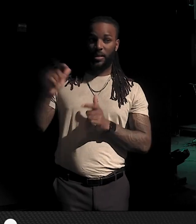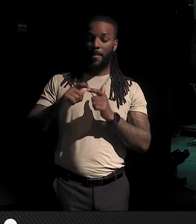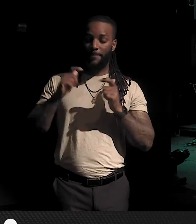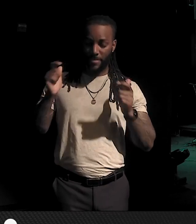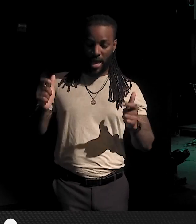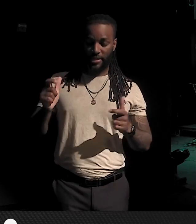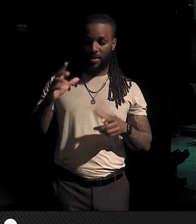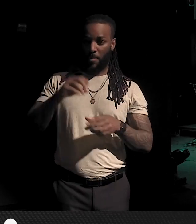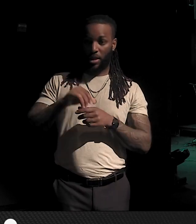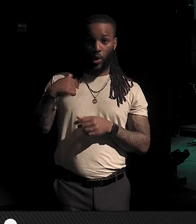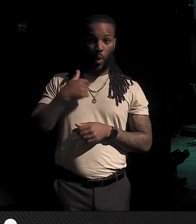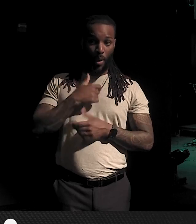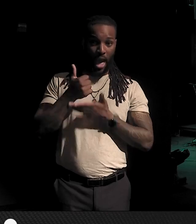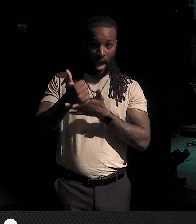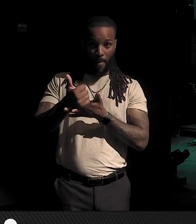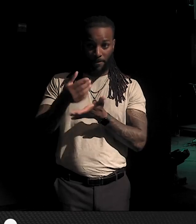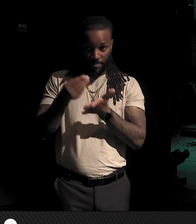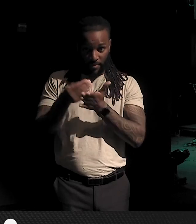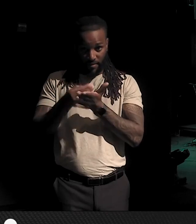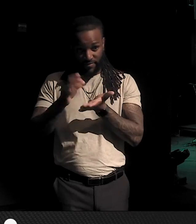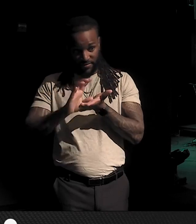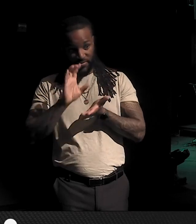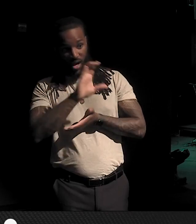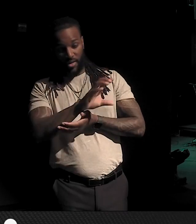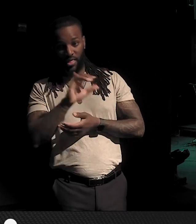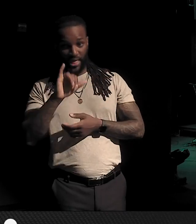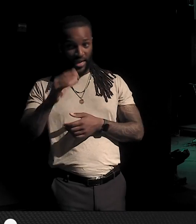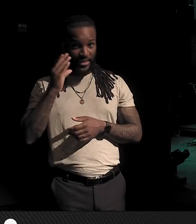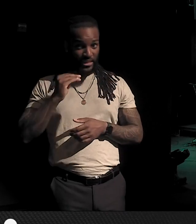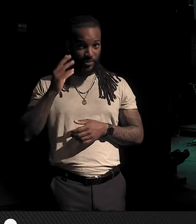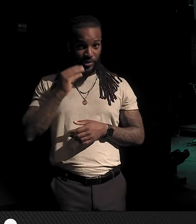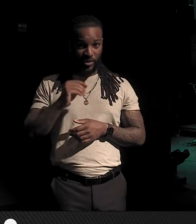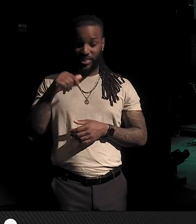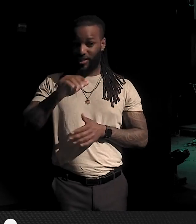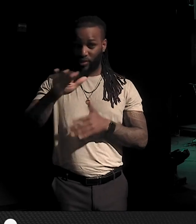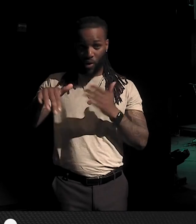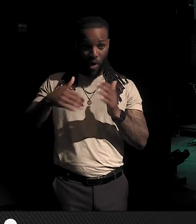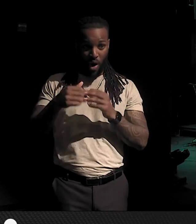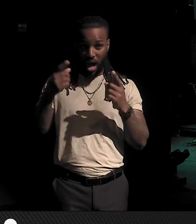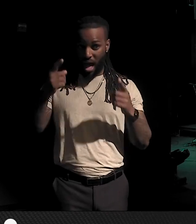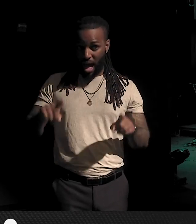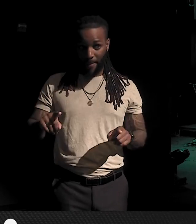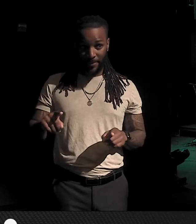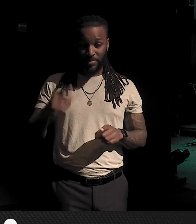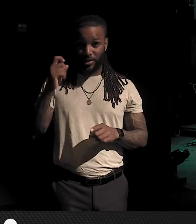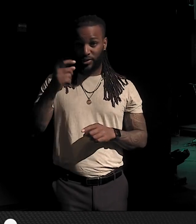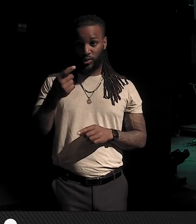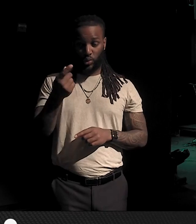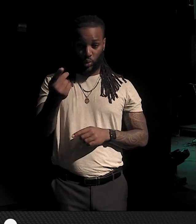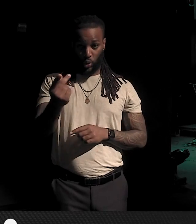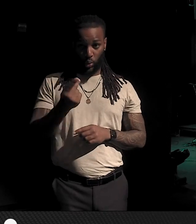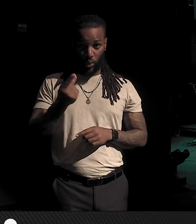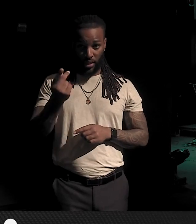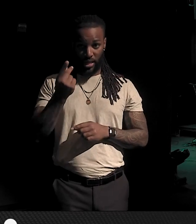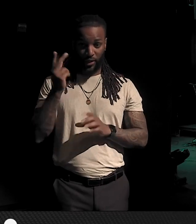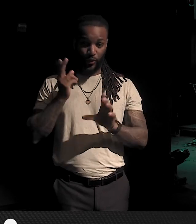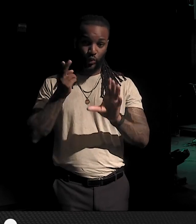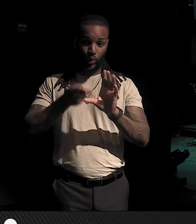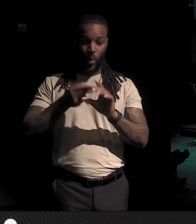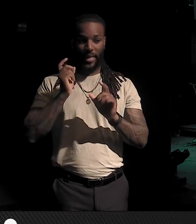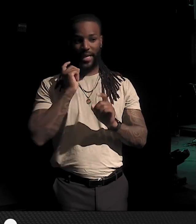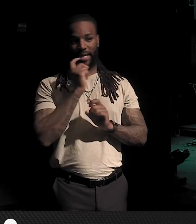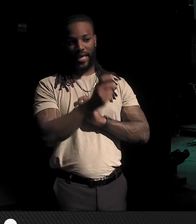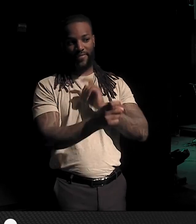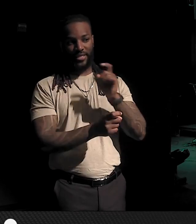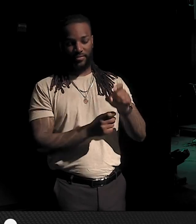part of that. Like, we helped fund that experience. And this all happens because you and I join in giving